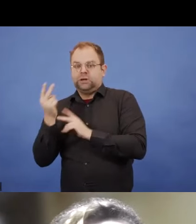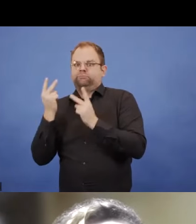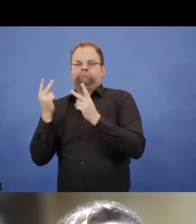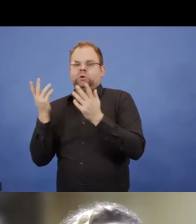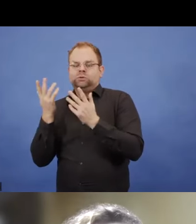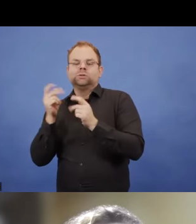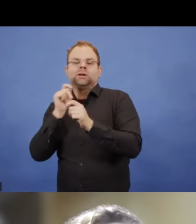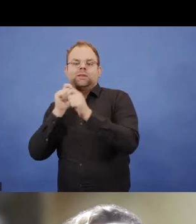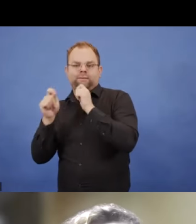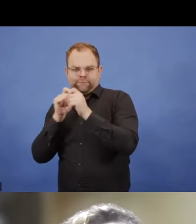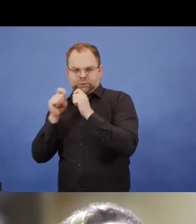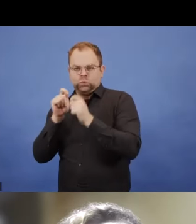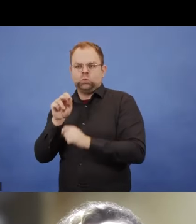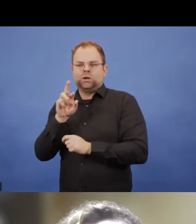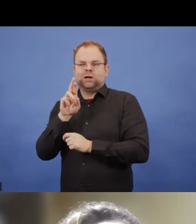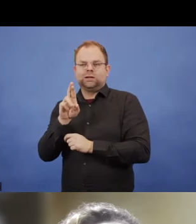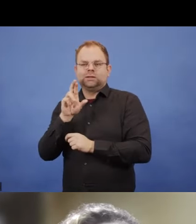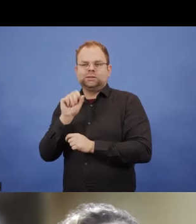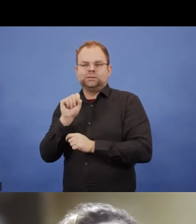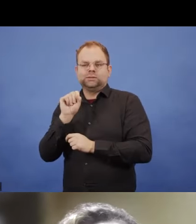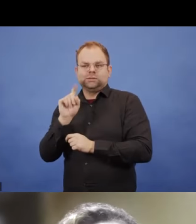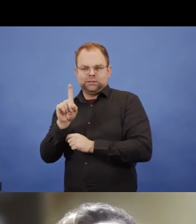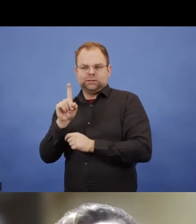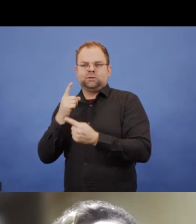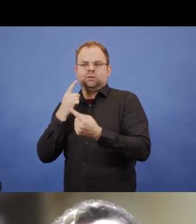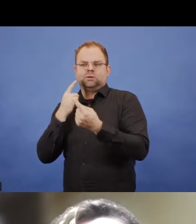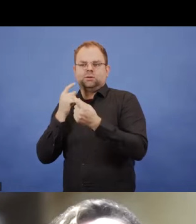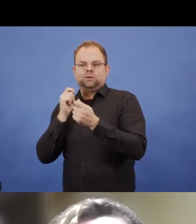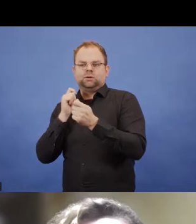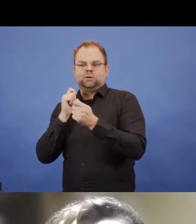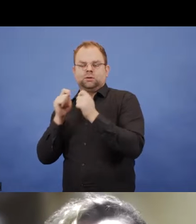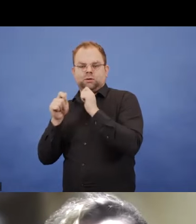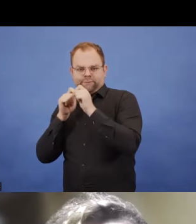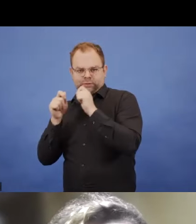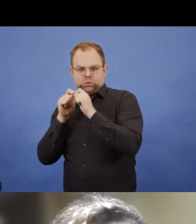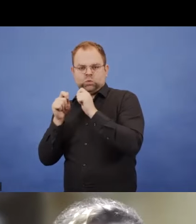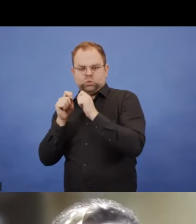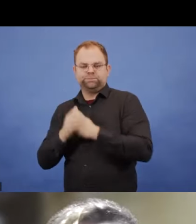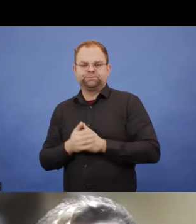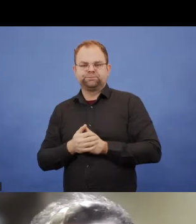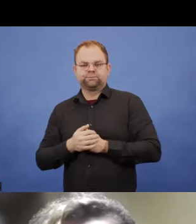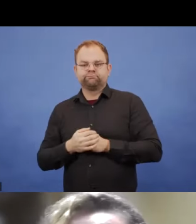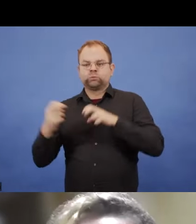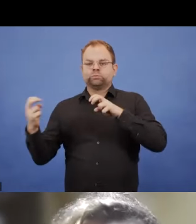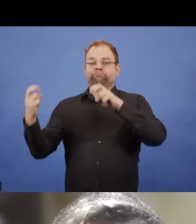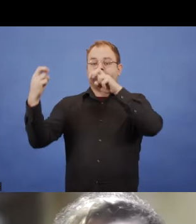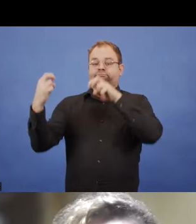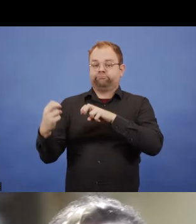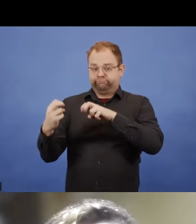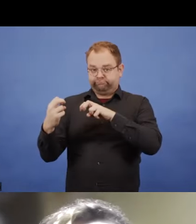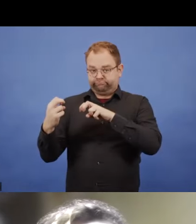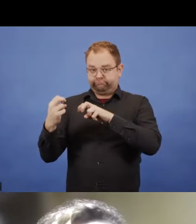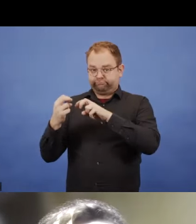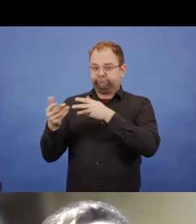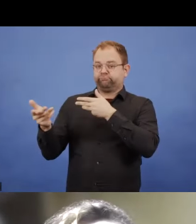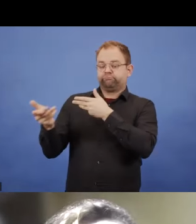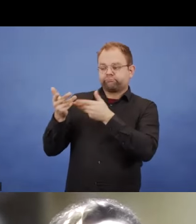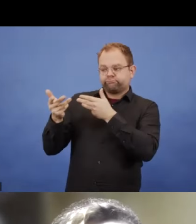interview. In this, during this interview, the interviewer, so someone from UNHCR or